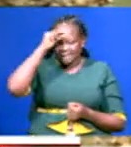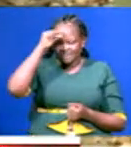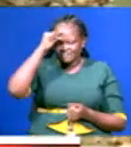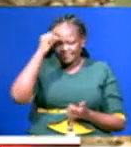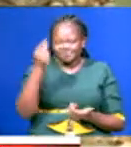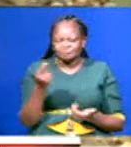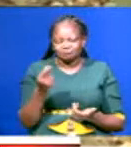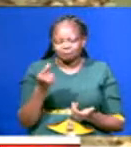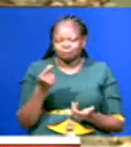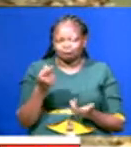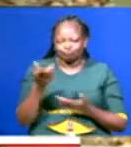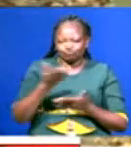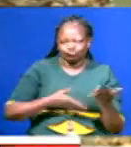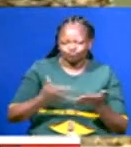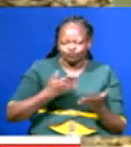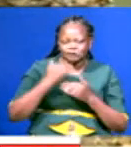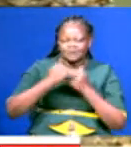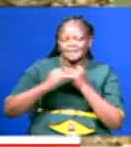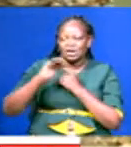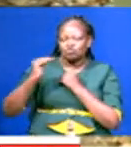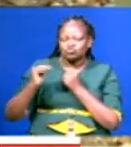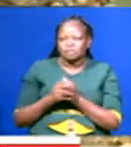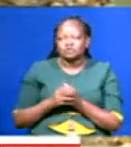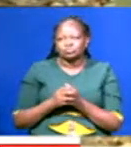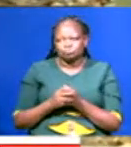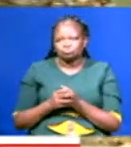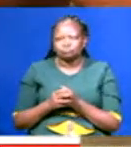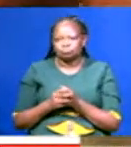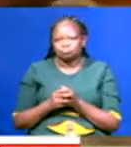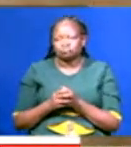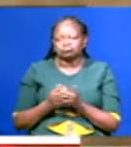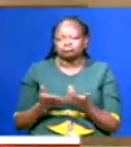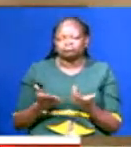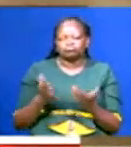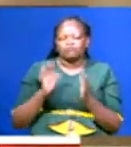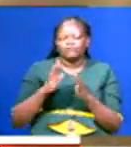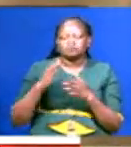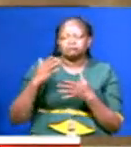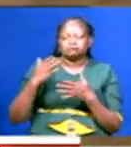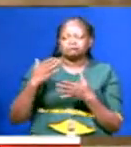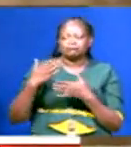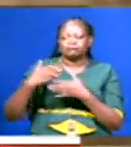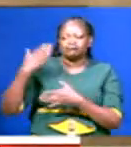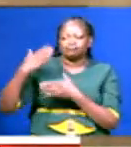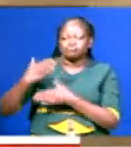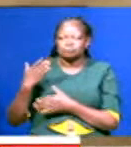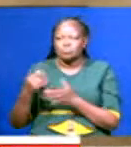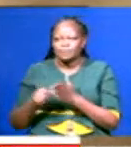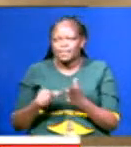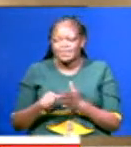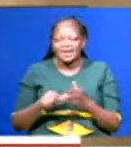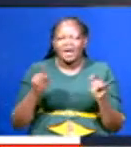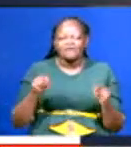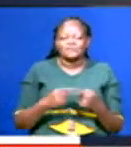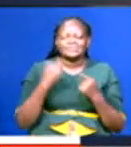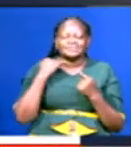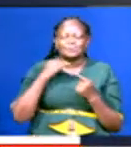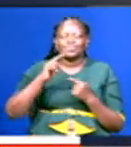neighboring counties in a bid to rein in on cross-border smuggling of illegal firearms, fueling conflict and crimes in the